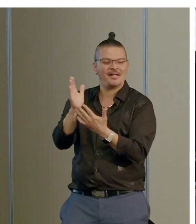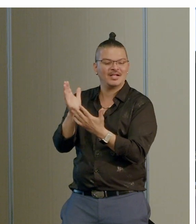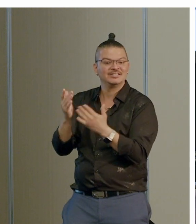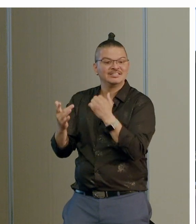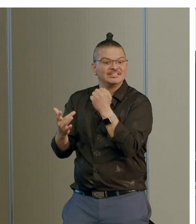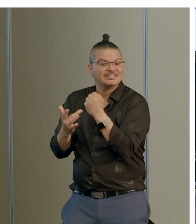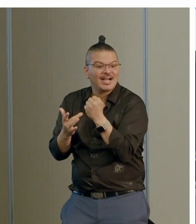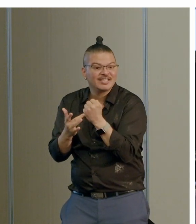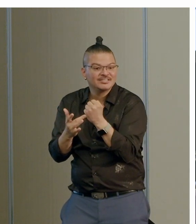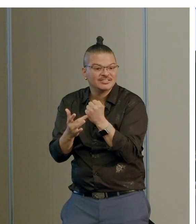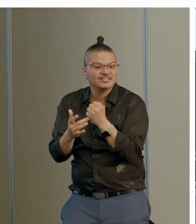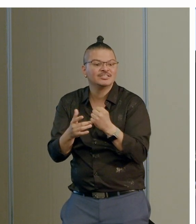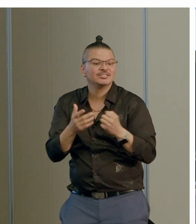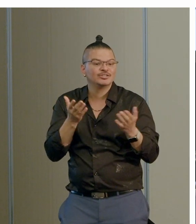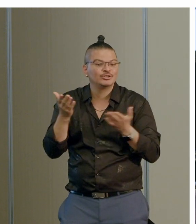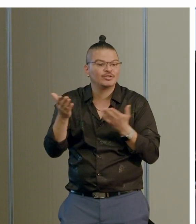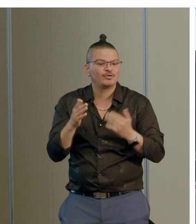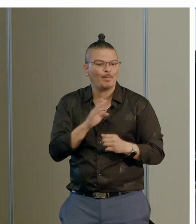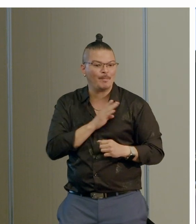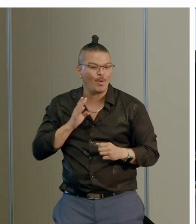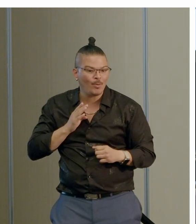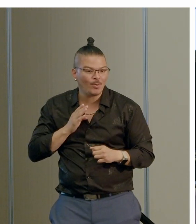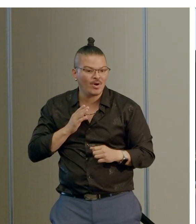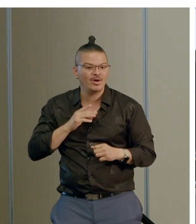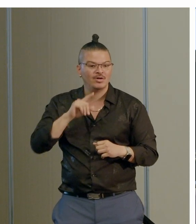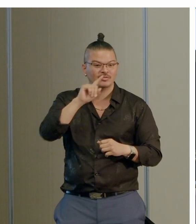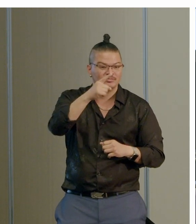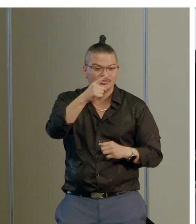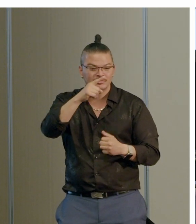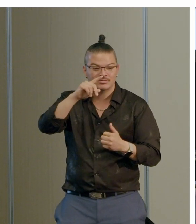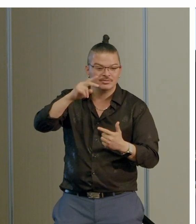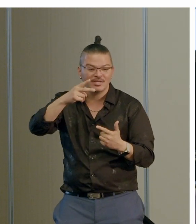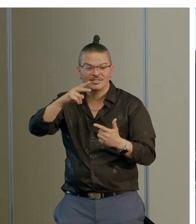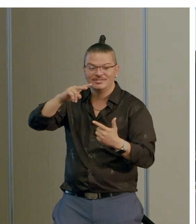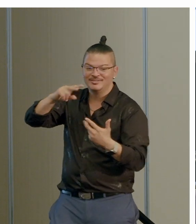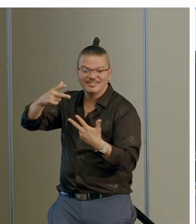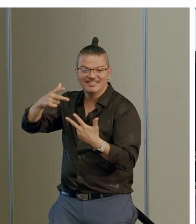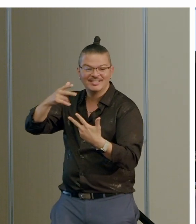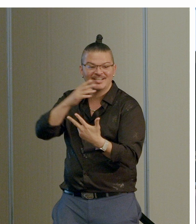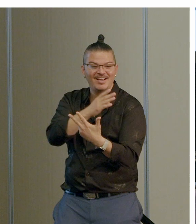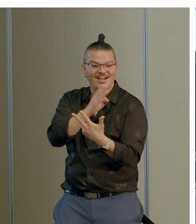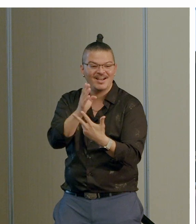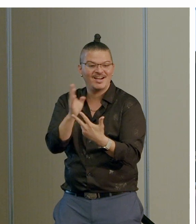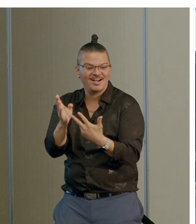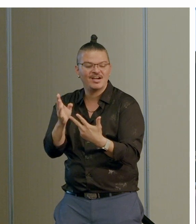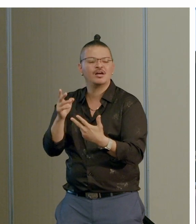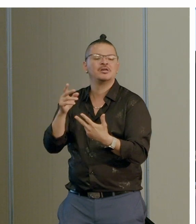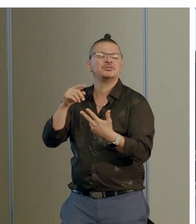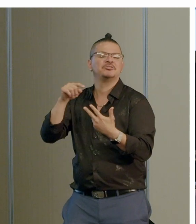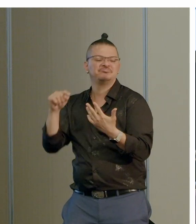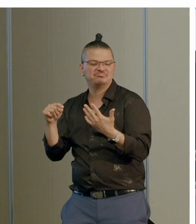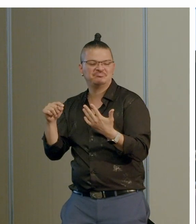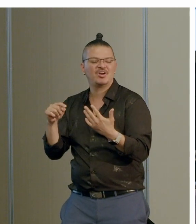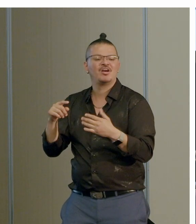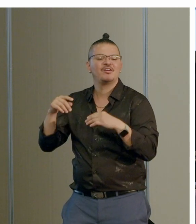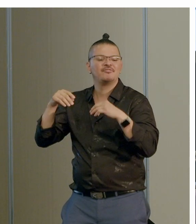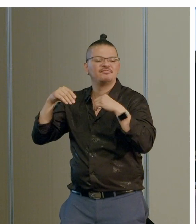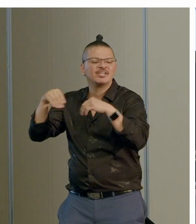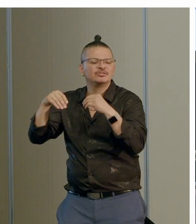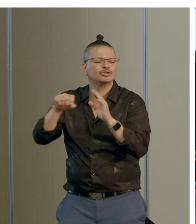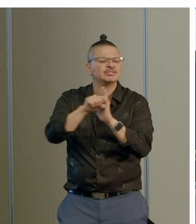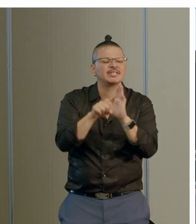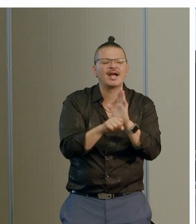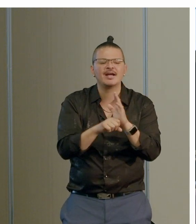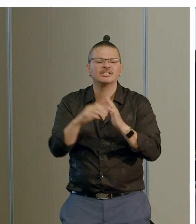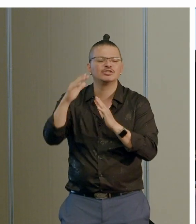Board. And that is vendors of the state, think leaders from Microsoft, Boeing, Google. I'm